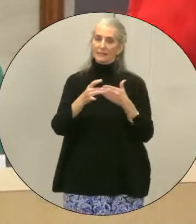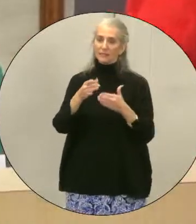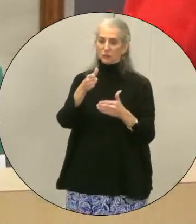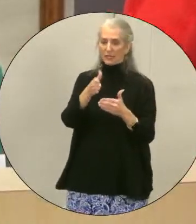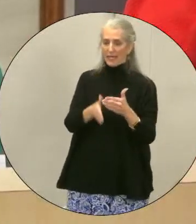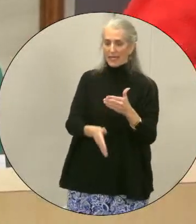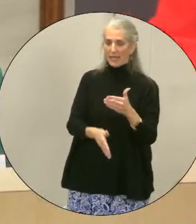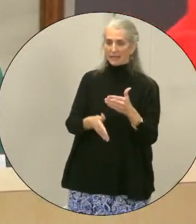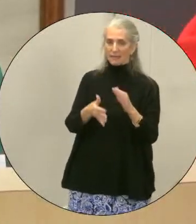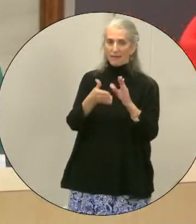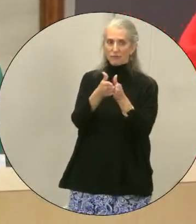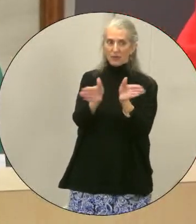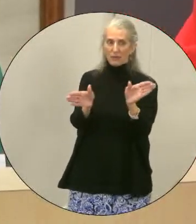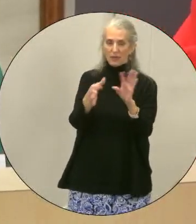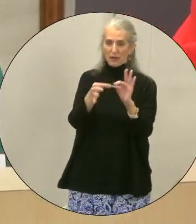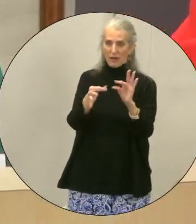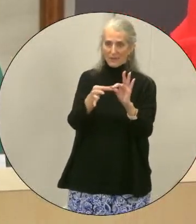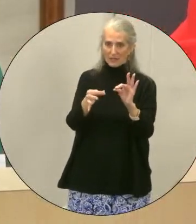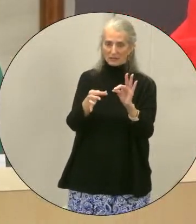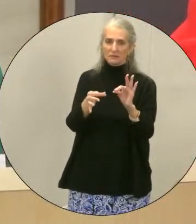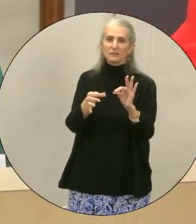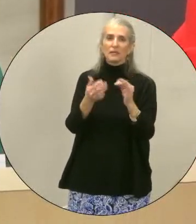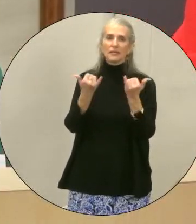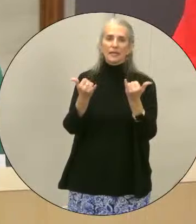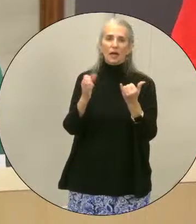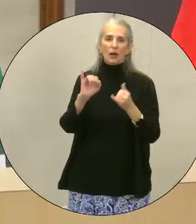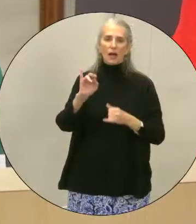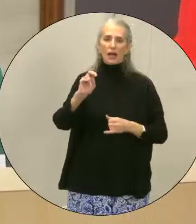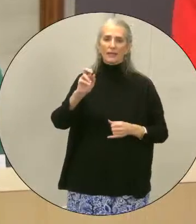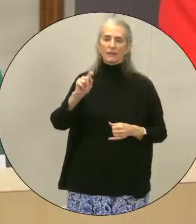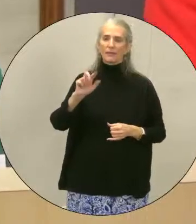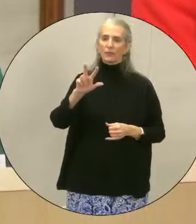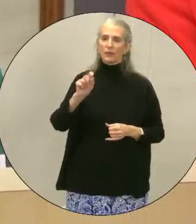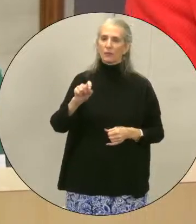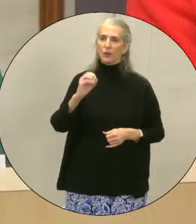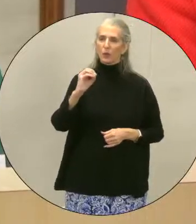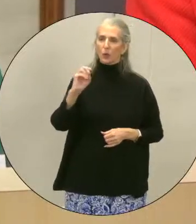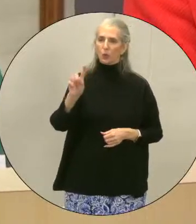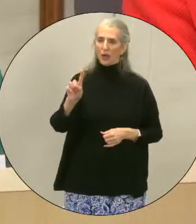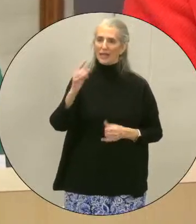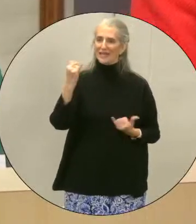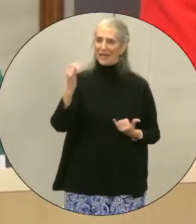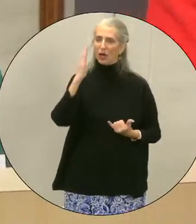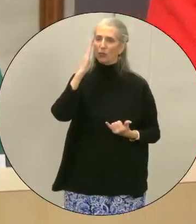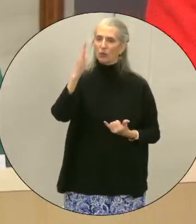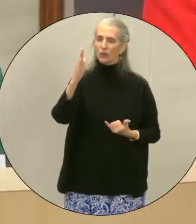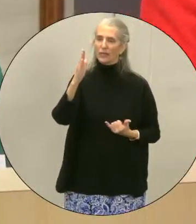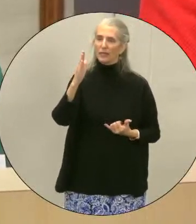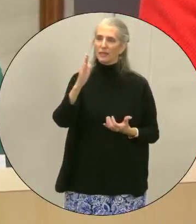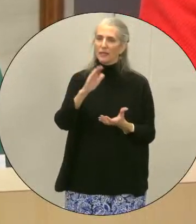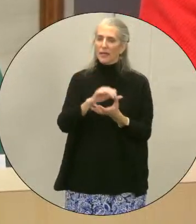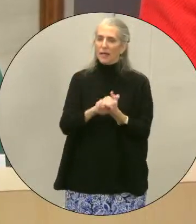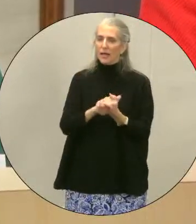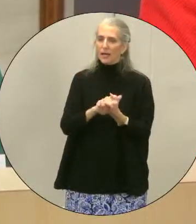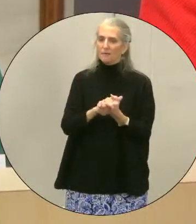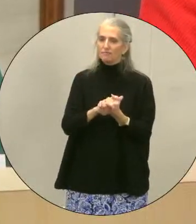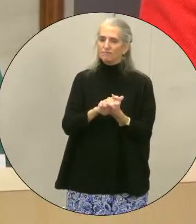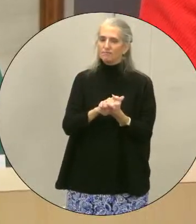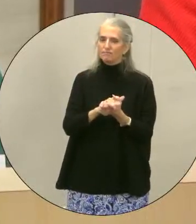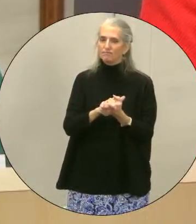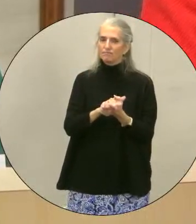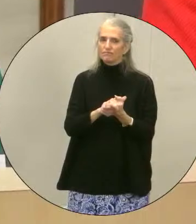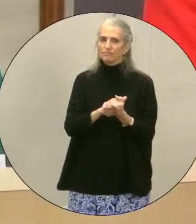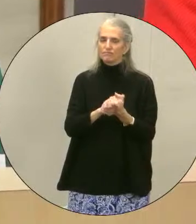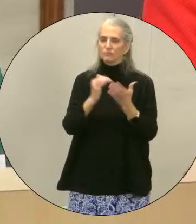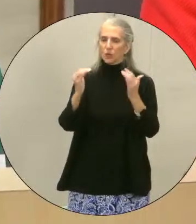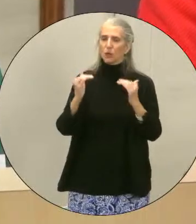of public comment. We're still on item 3.01. Now we will go to